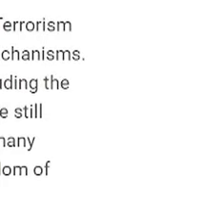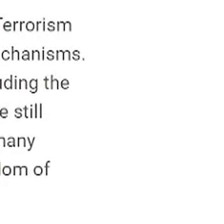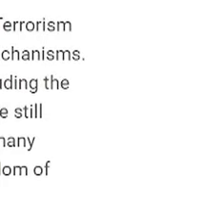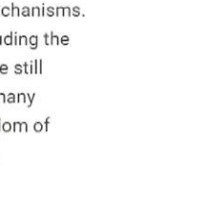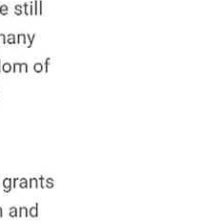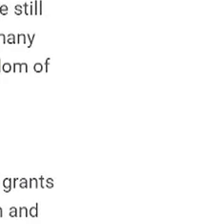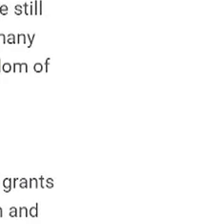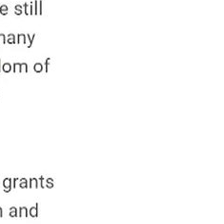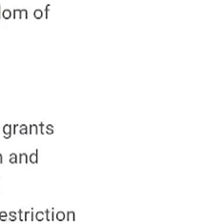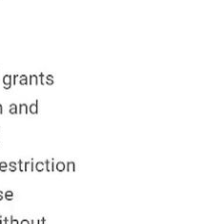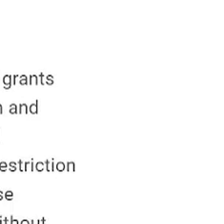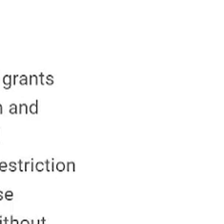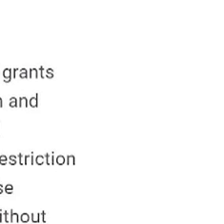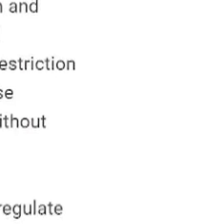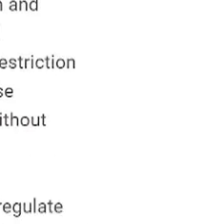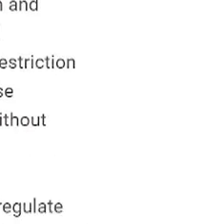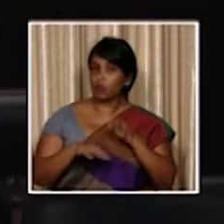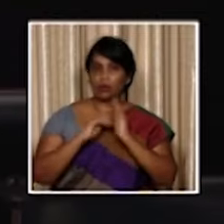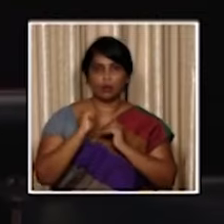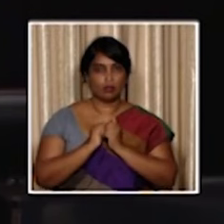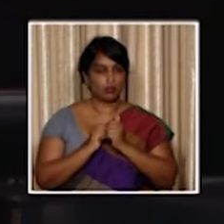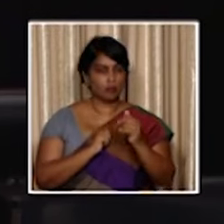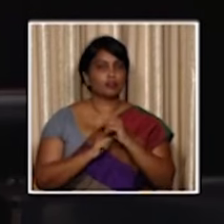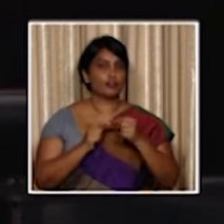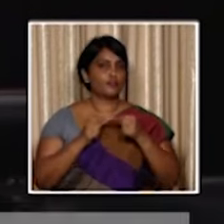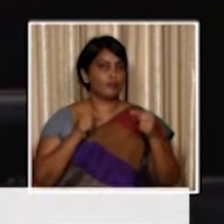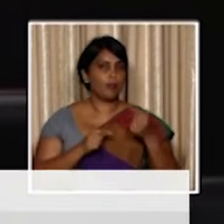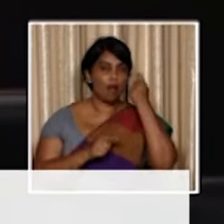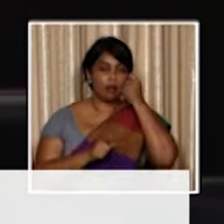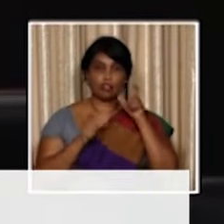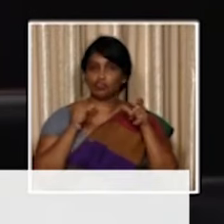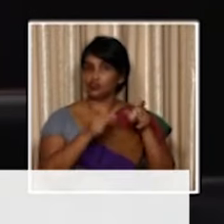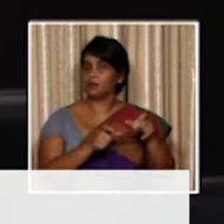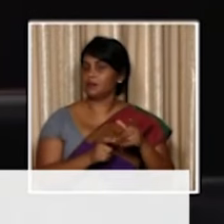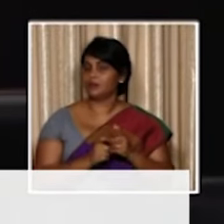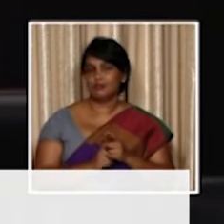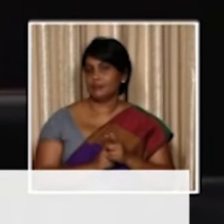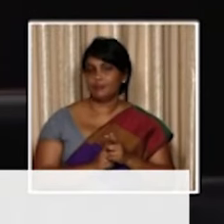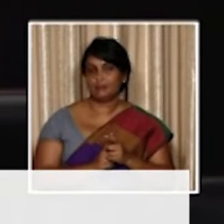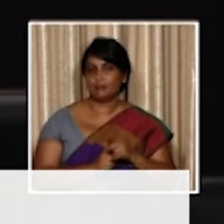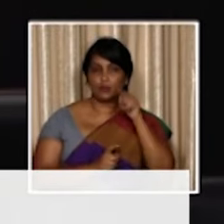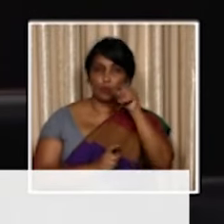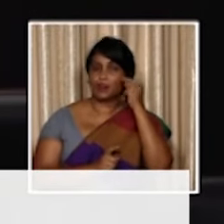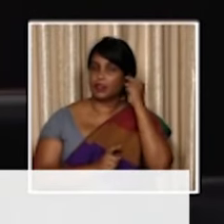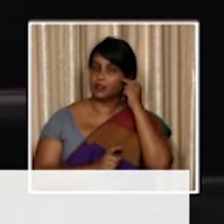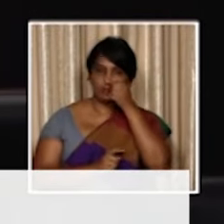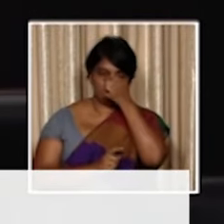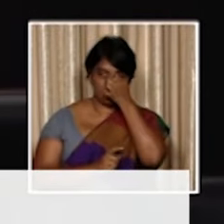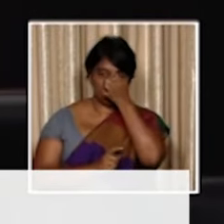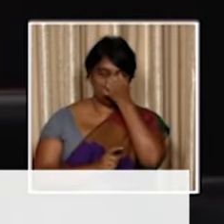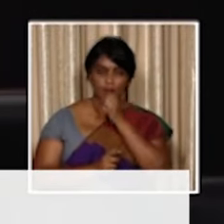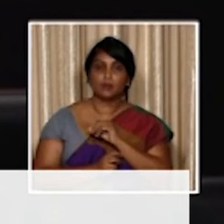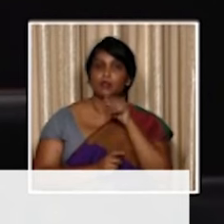be used to suppress dissenting voices. Think about the damage that you're causing in your petty interests, in your